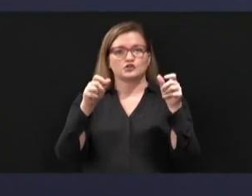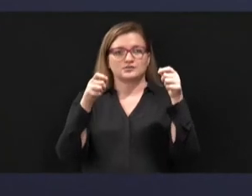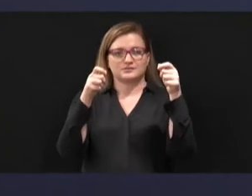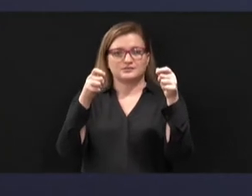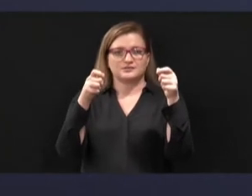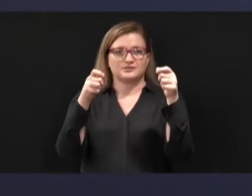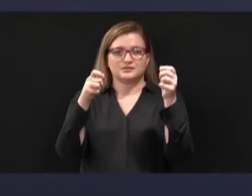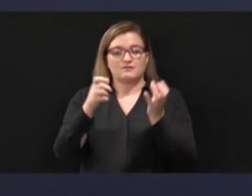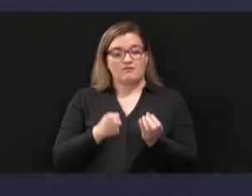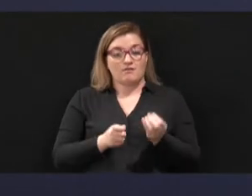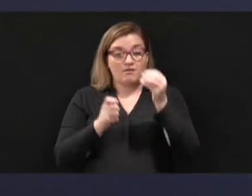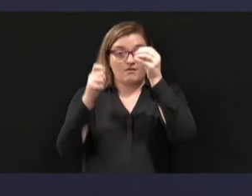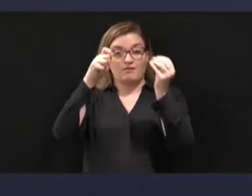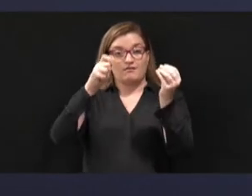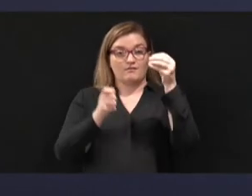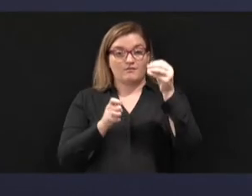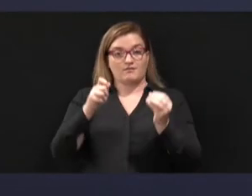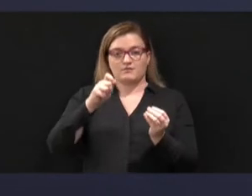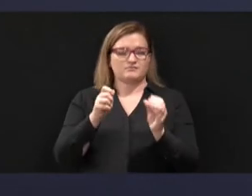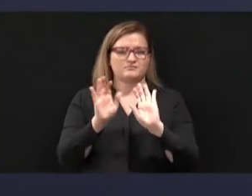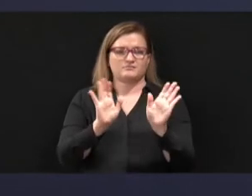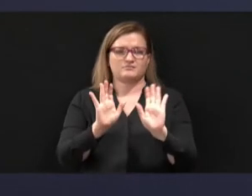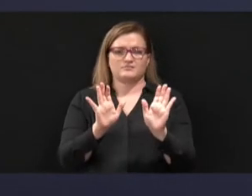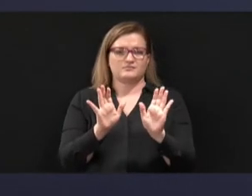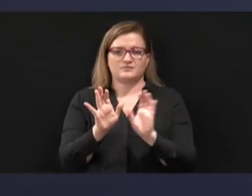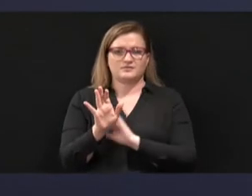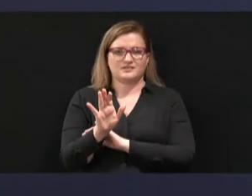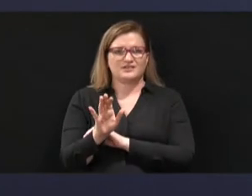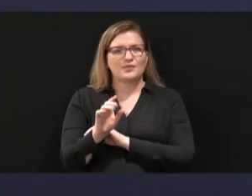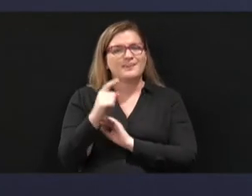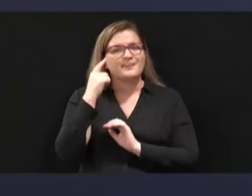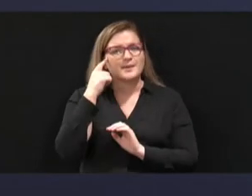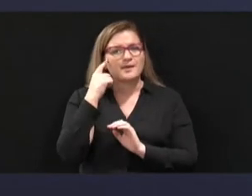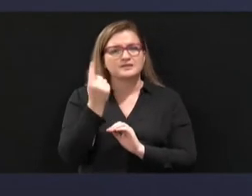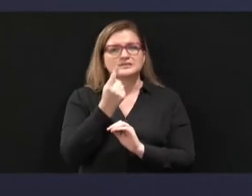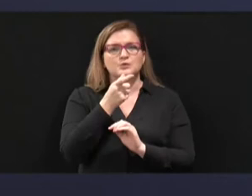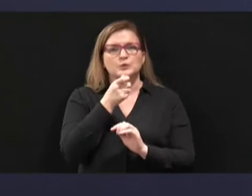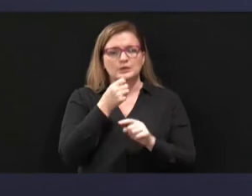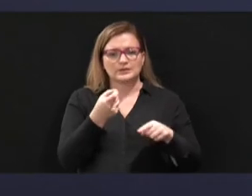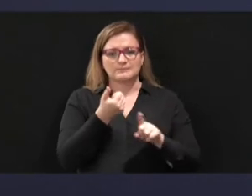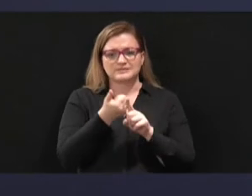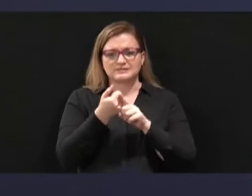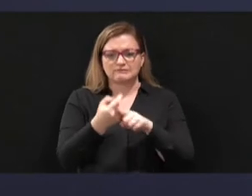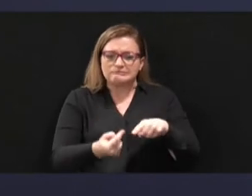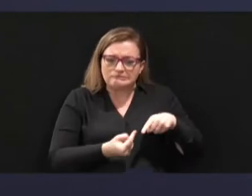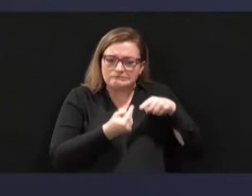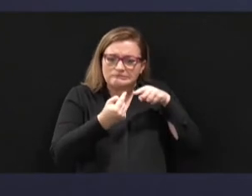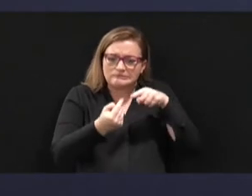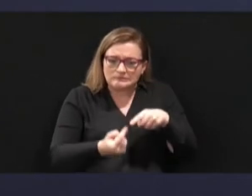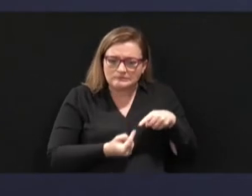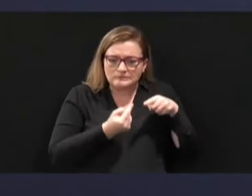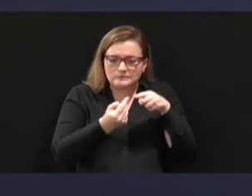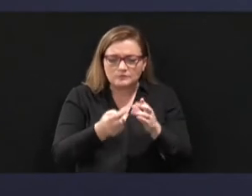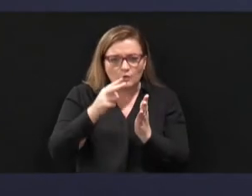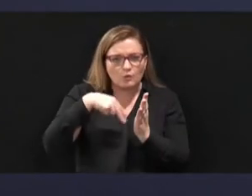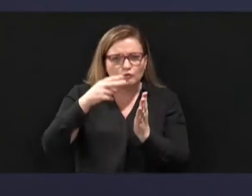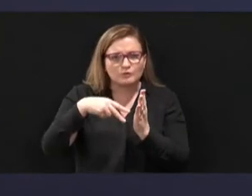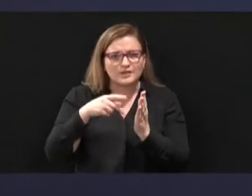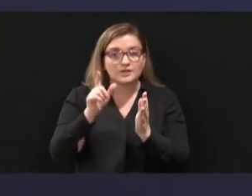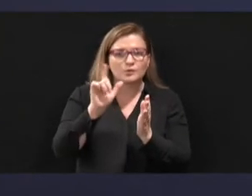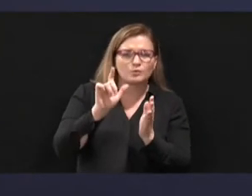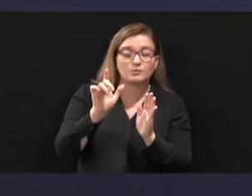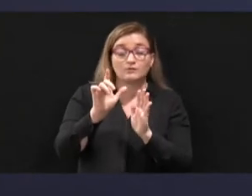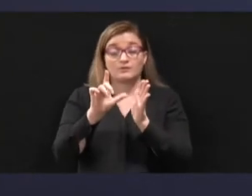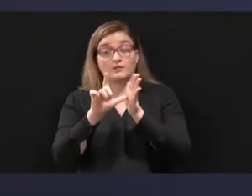them still. And so you're thinking about a person who struggles to read, and the position that the letter is in space